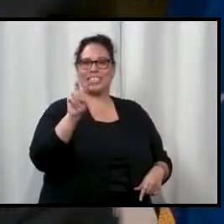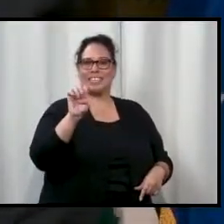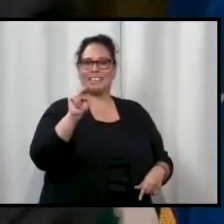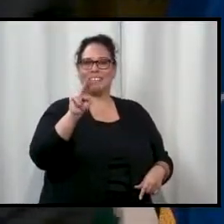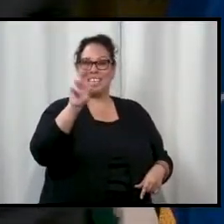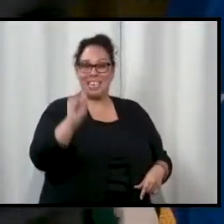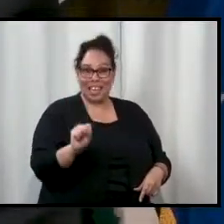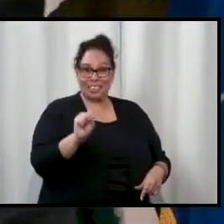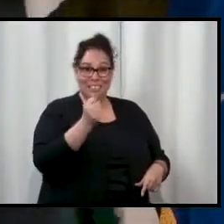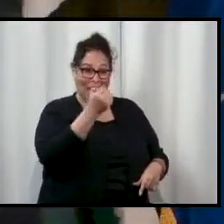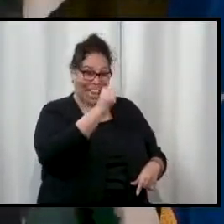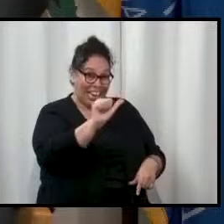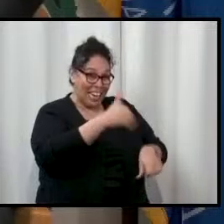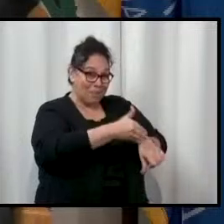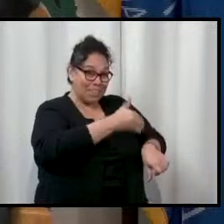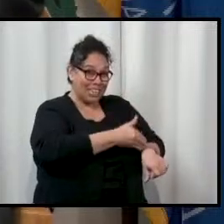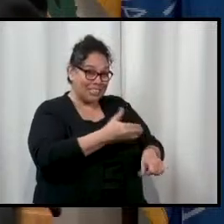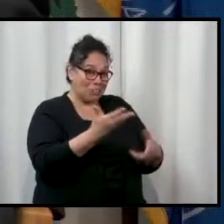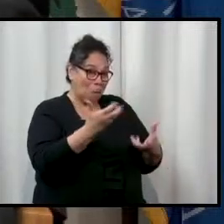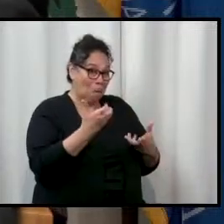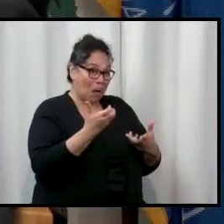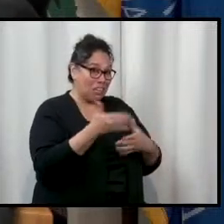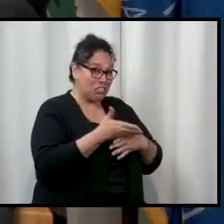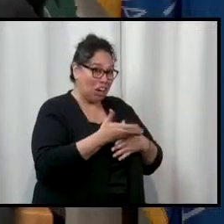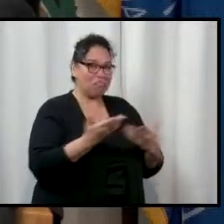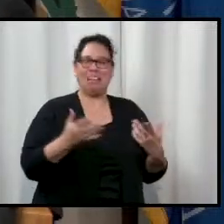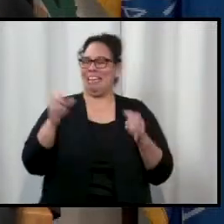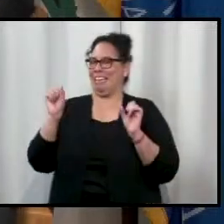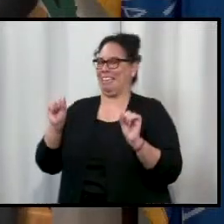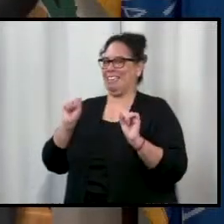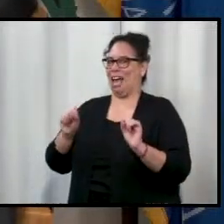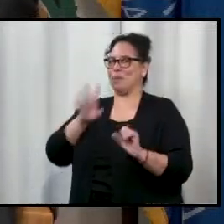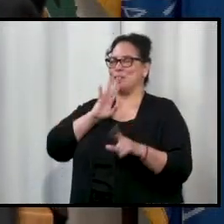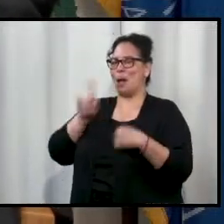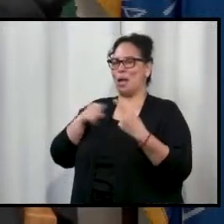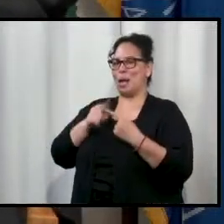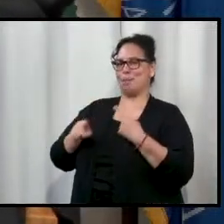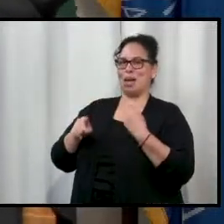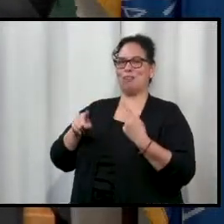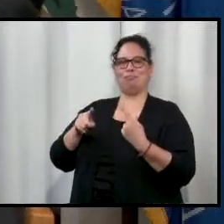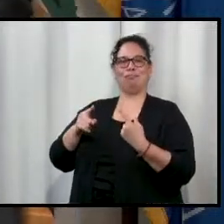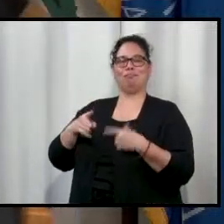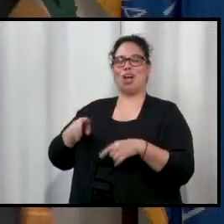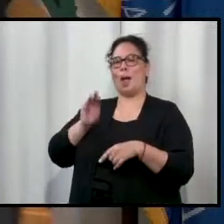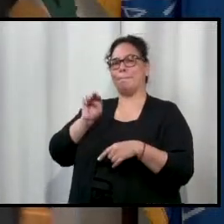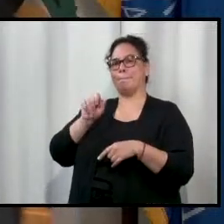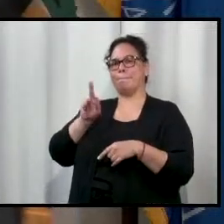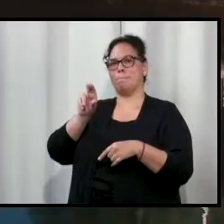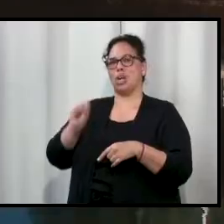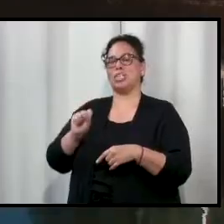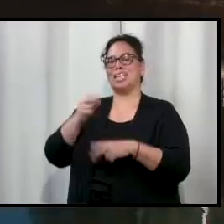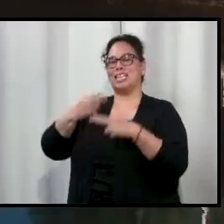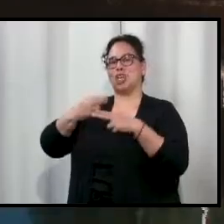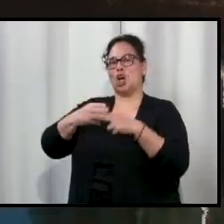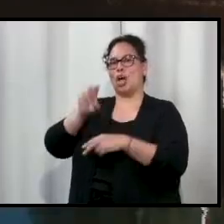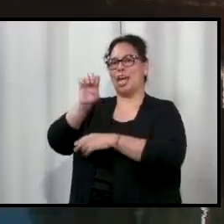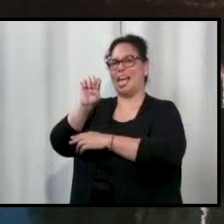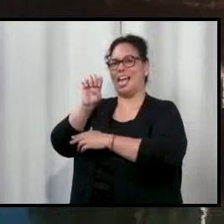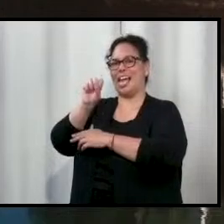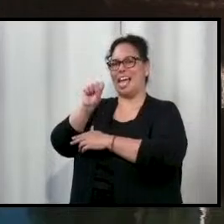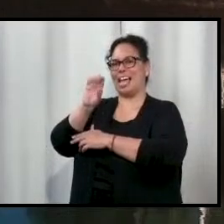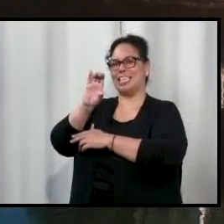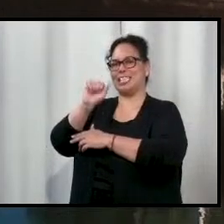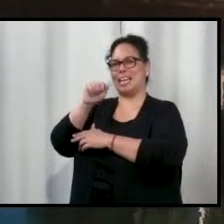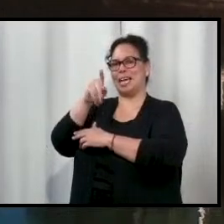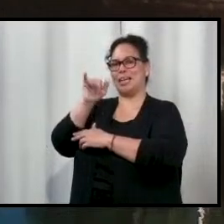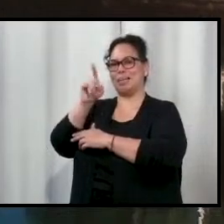to share with us today or any updates? Yeah, happy to talk a little bit about our mission to Mars. So Okay. our mission to Mars is called Escapade. Escapade,